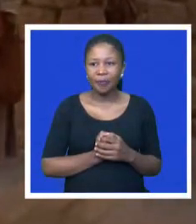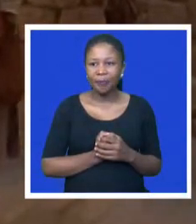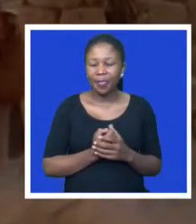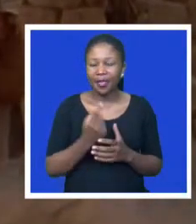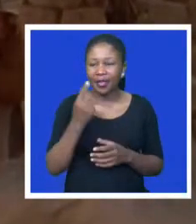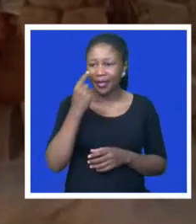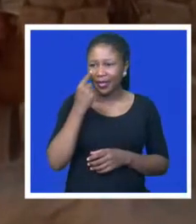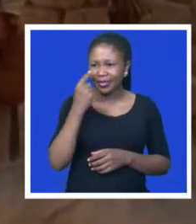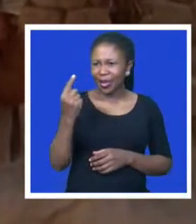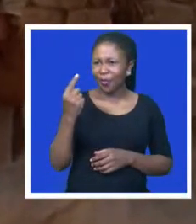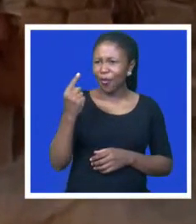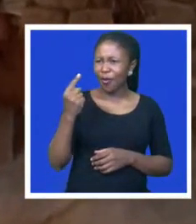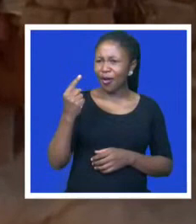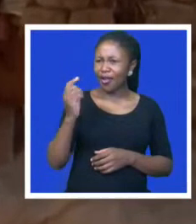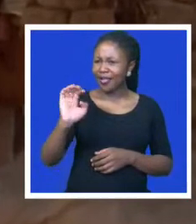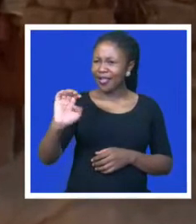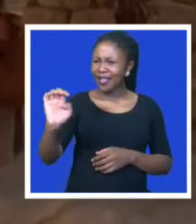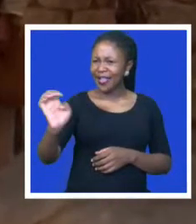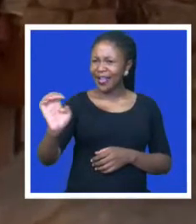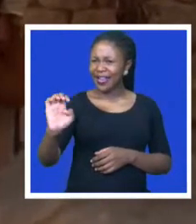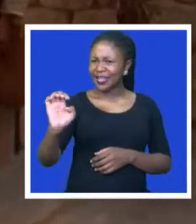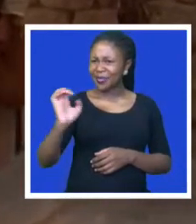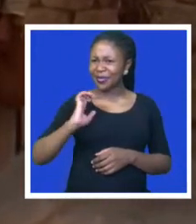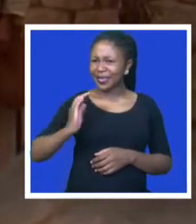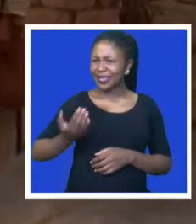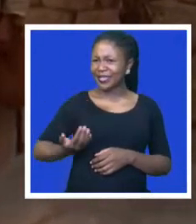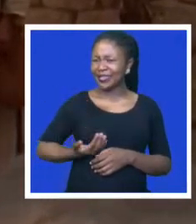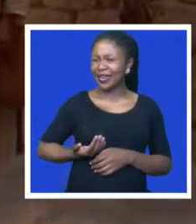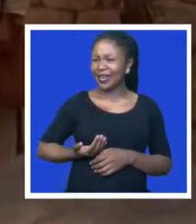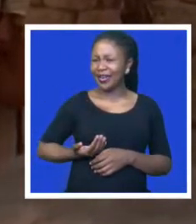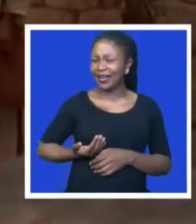Peace be upon you, dear cousin.